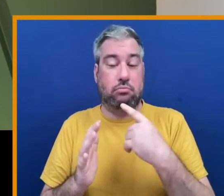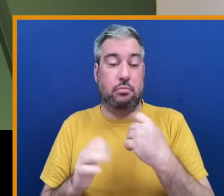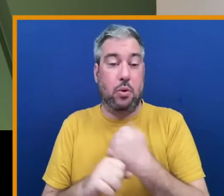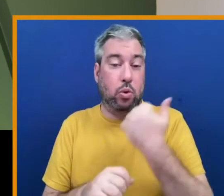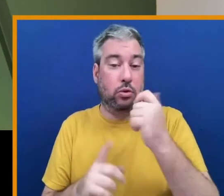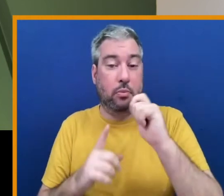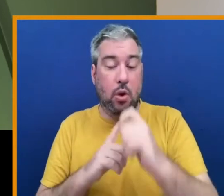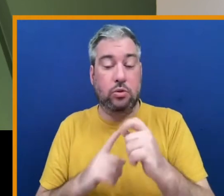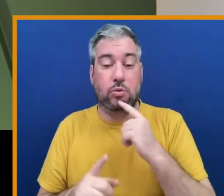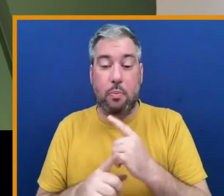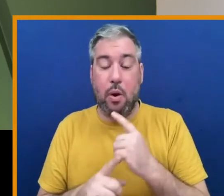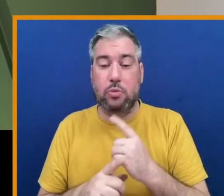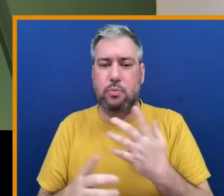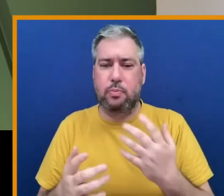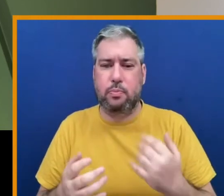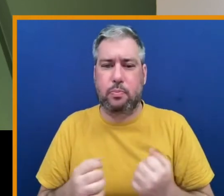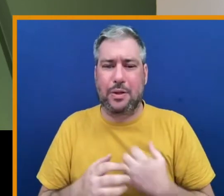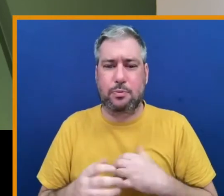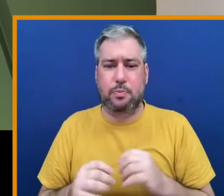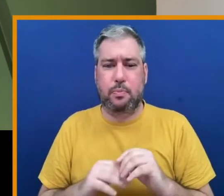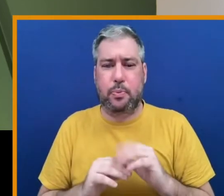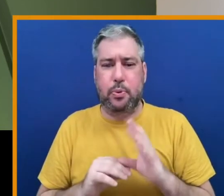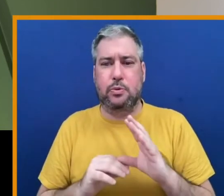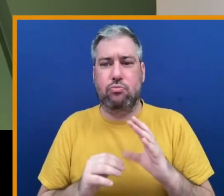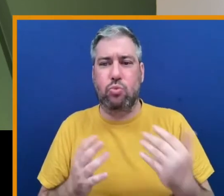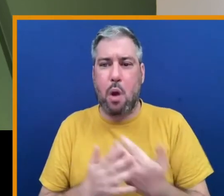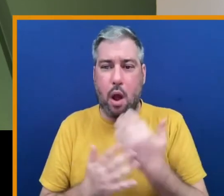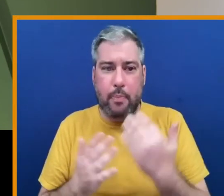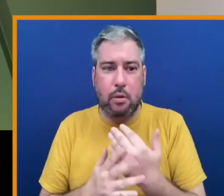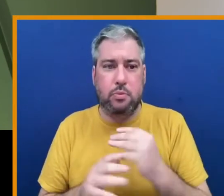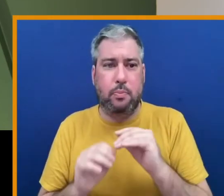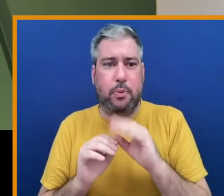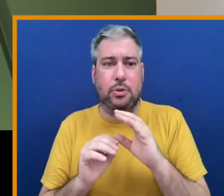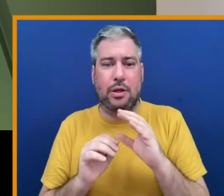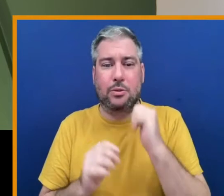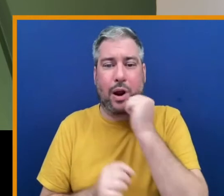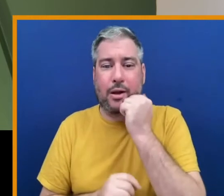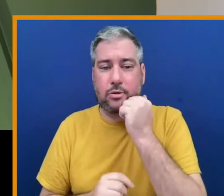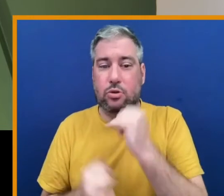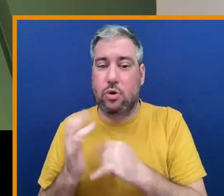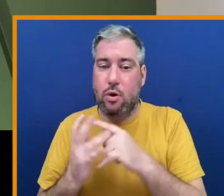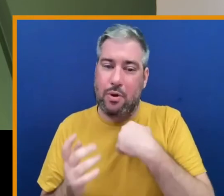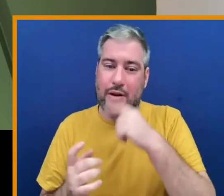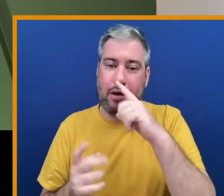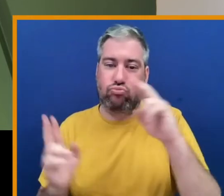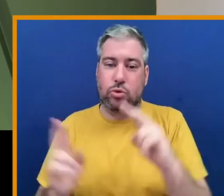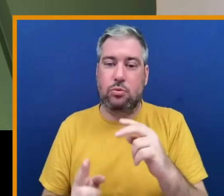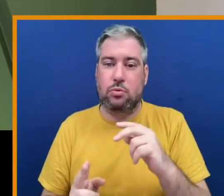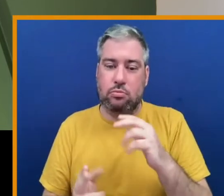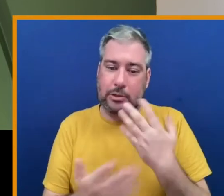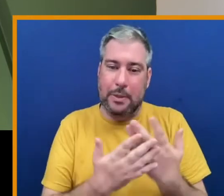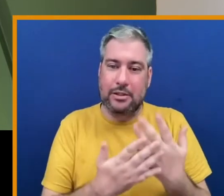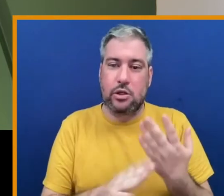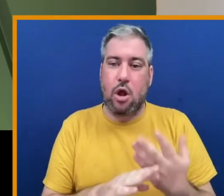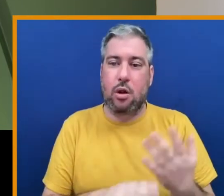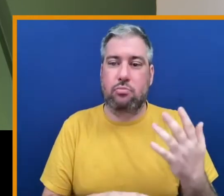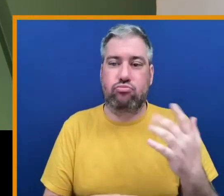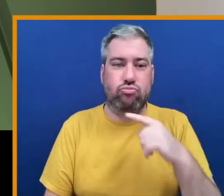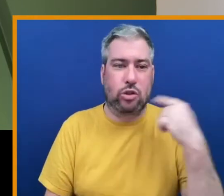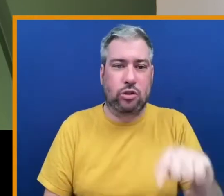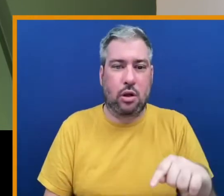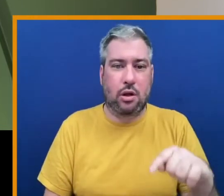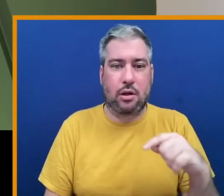can reduce our reliance on expensive Russian gas, and calling on the government to do more to replace some of their expensive